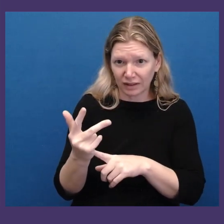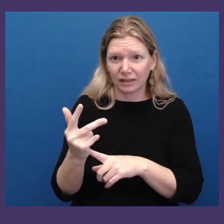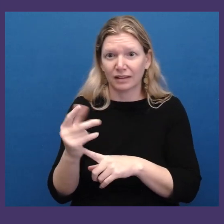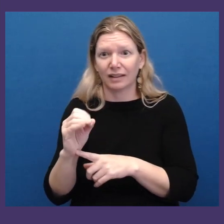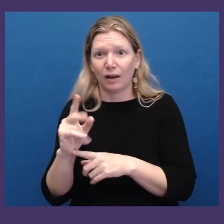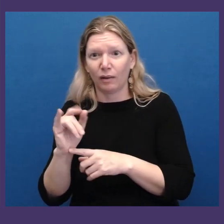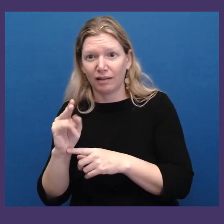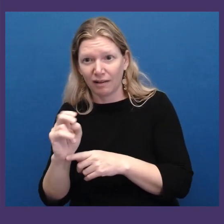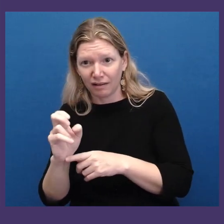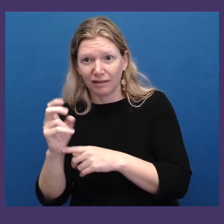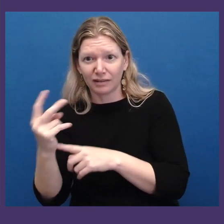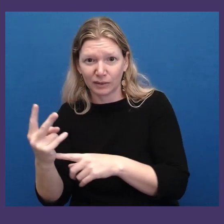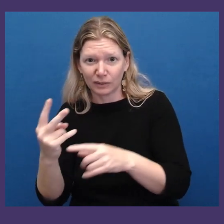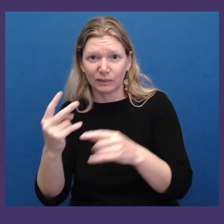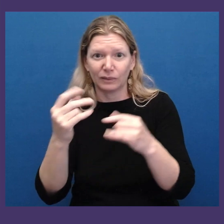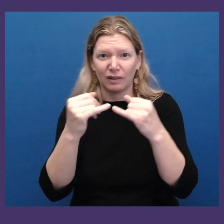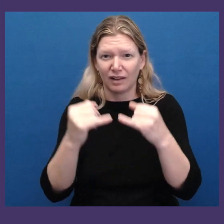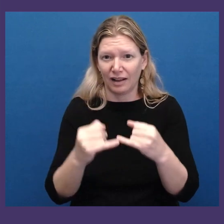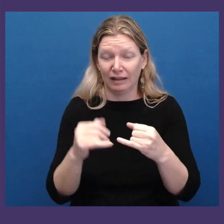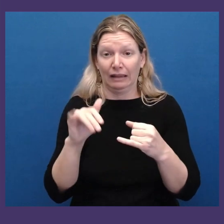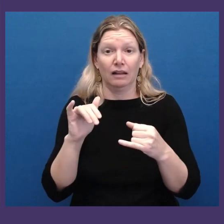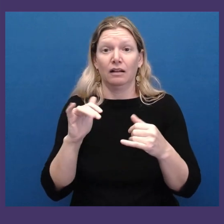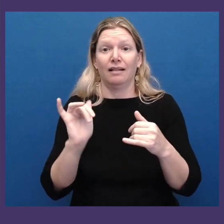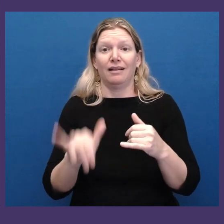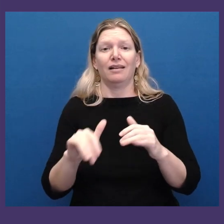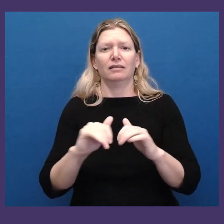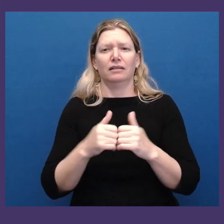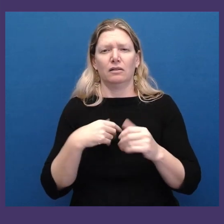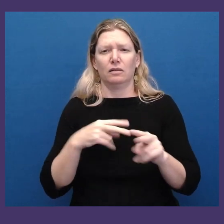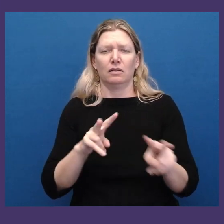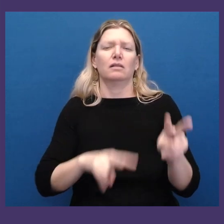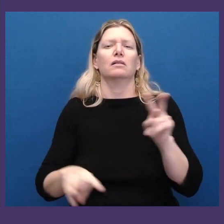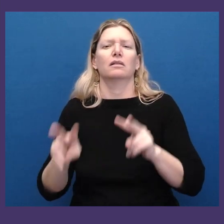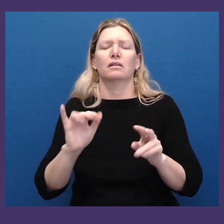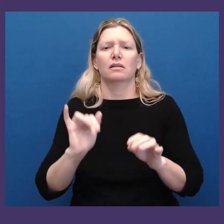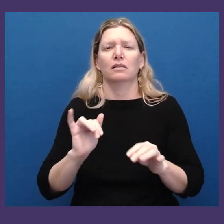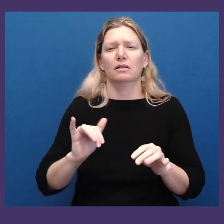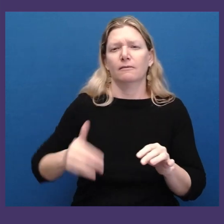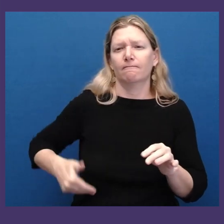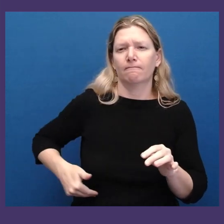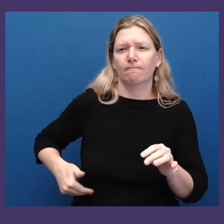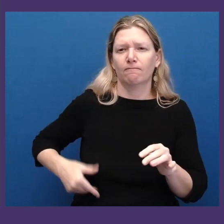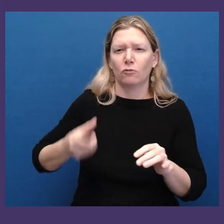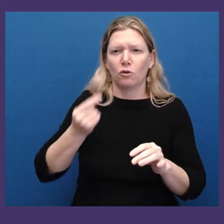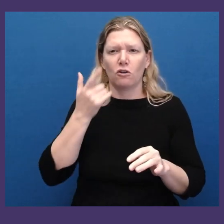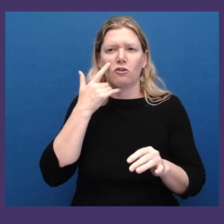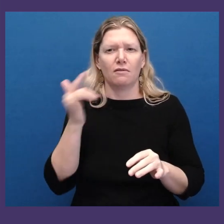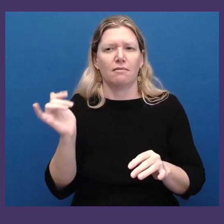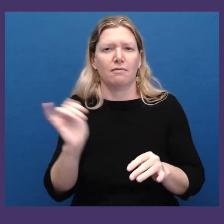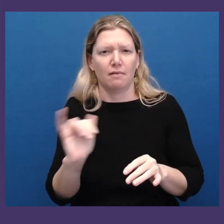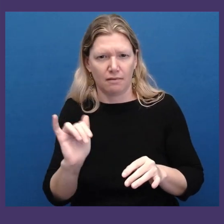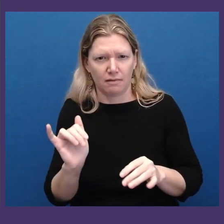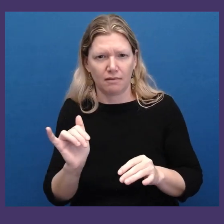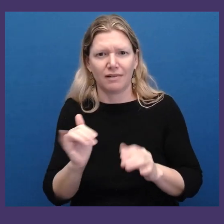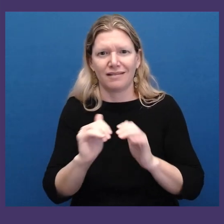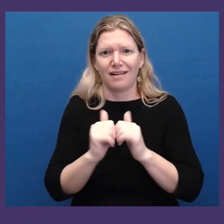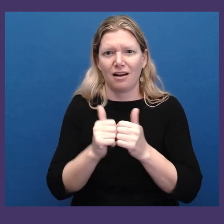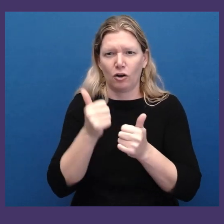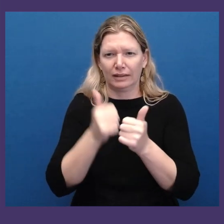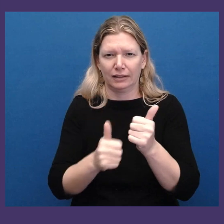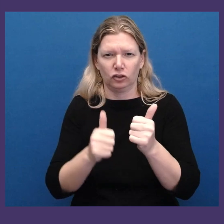this way I can get a better sense of what it looks like and how each section is laid out. This is really